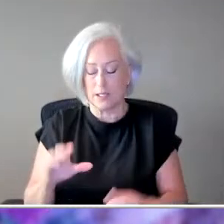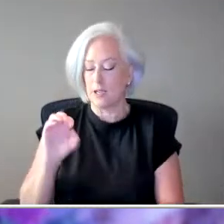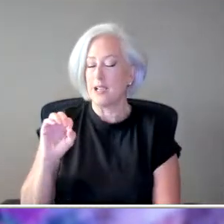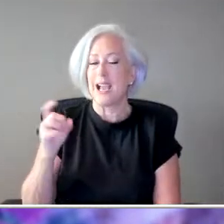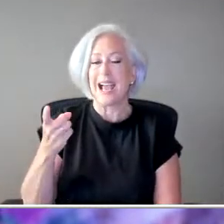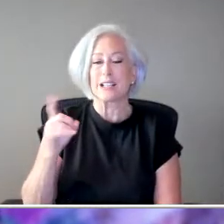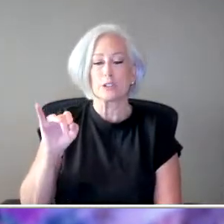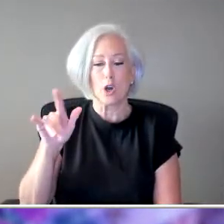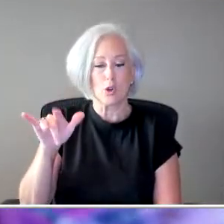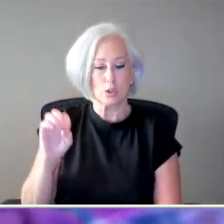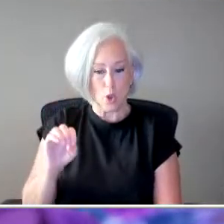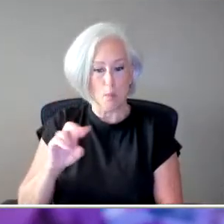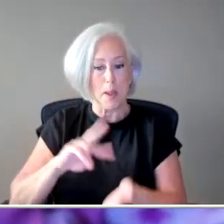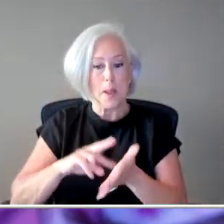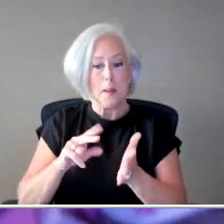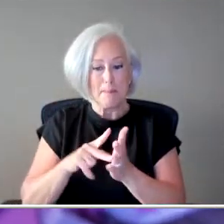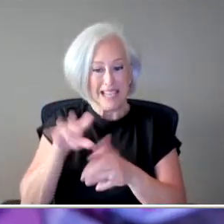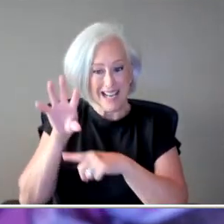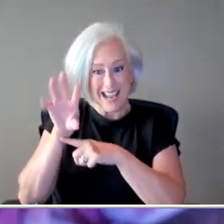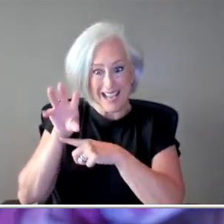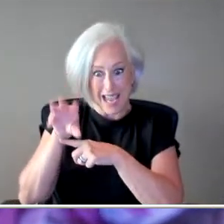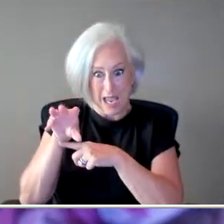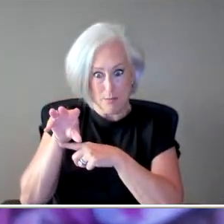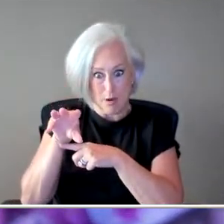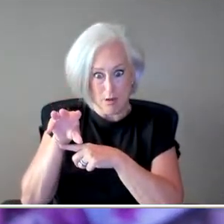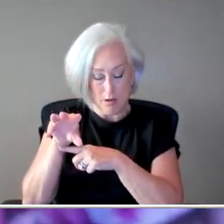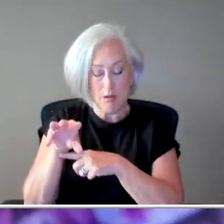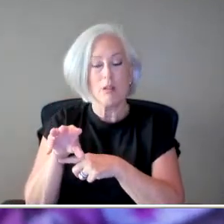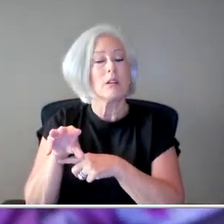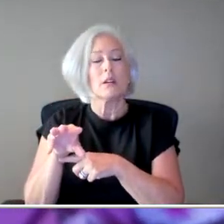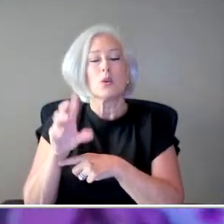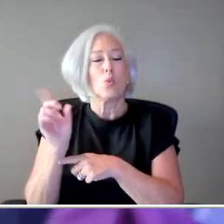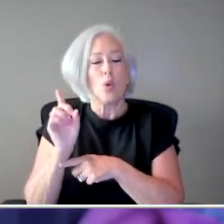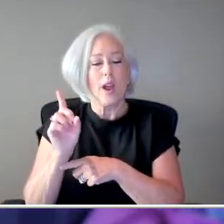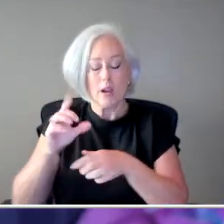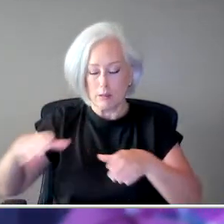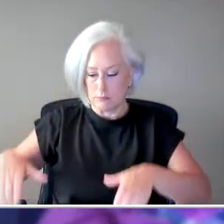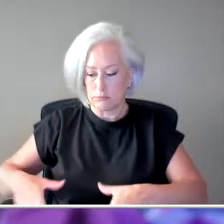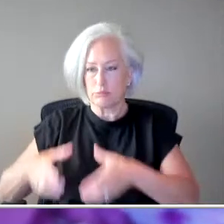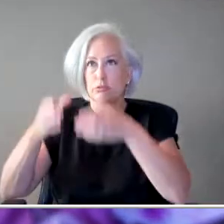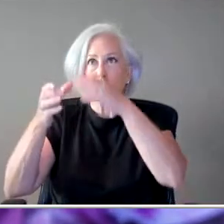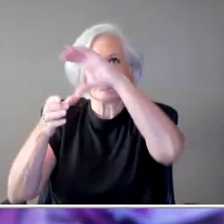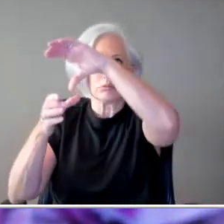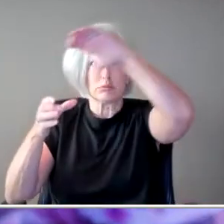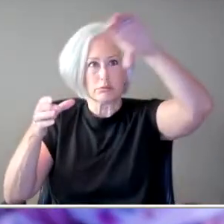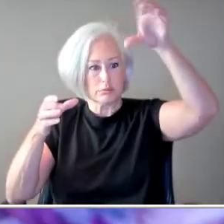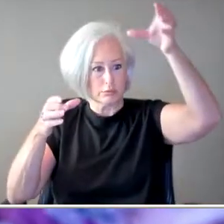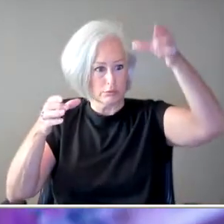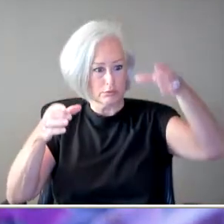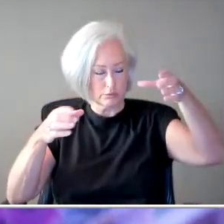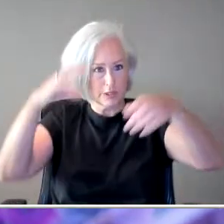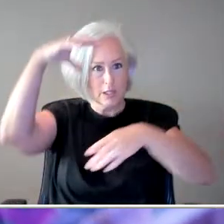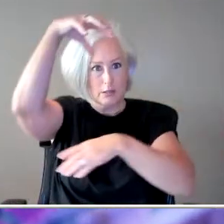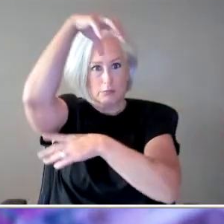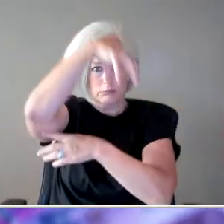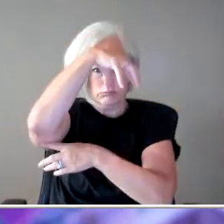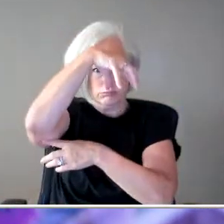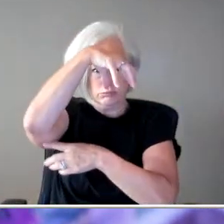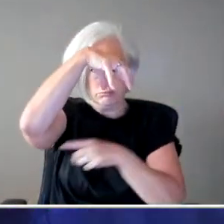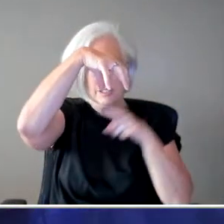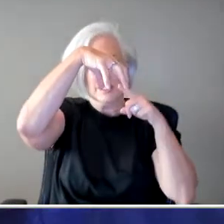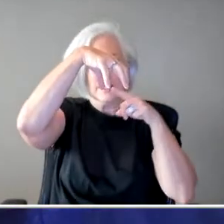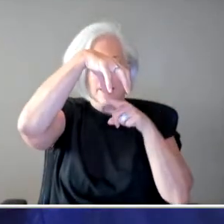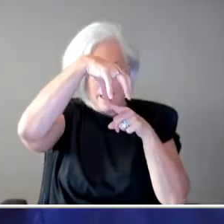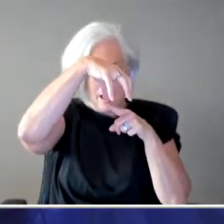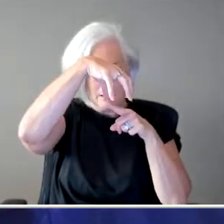on a robotic arm. You'll see in the video something that looks like a soda can that I'm gripping with my hand, and that's to release the robotic